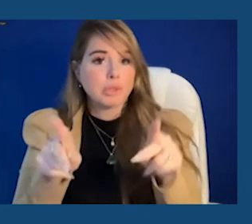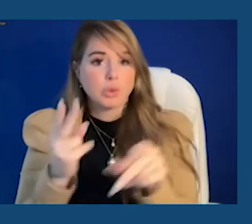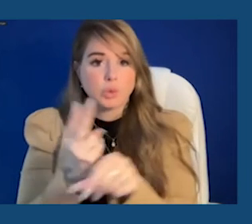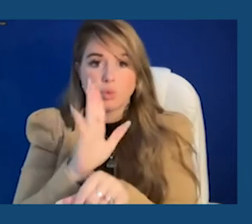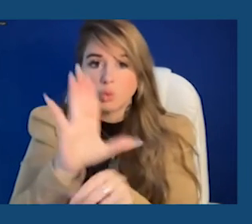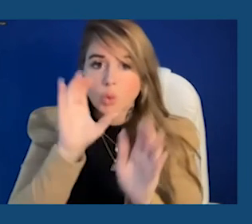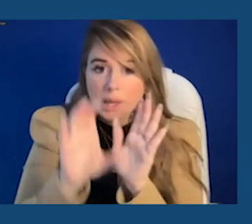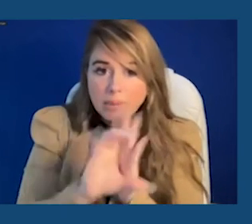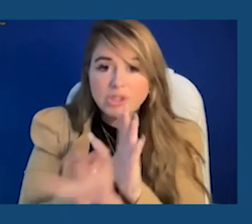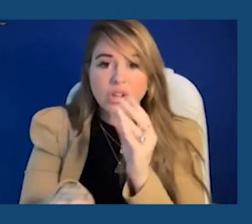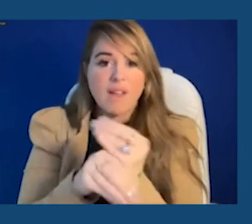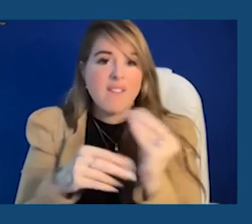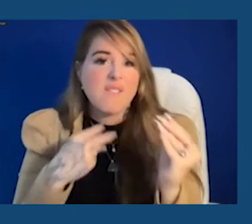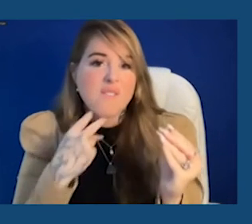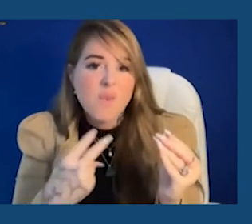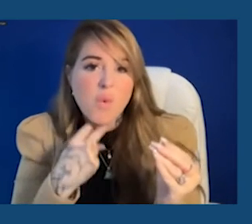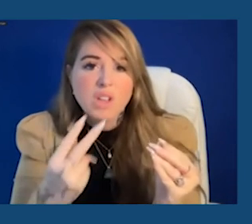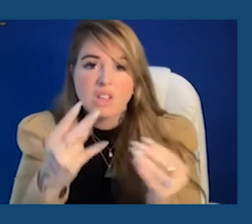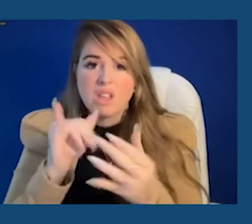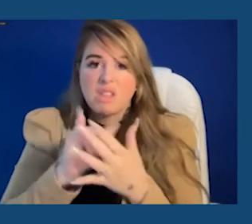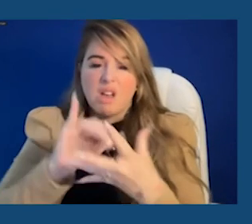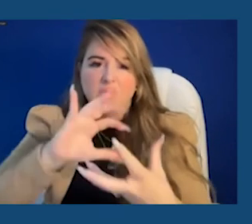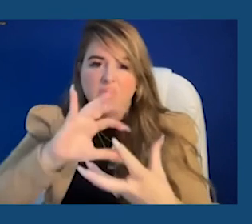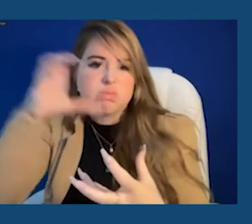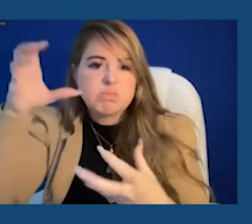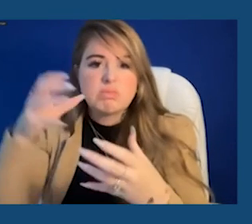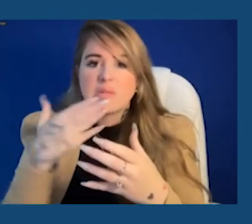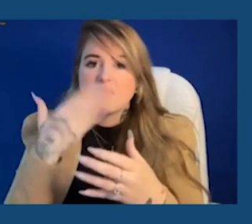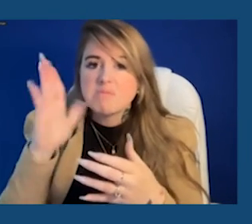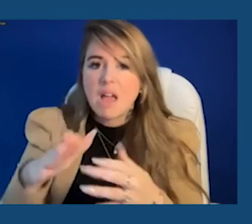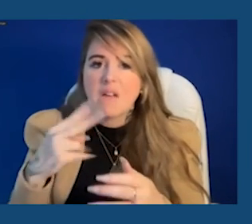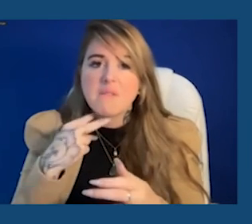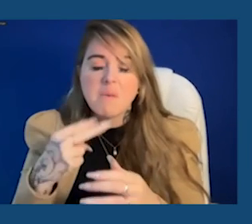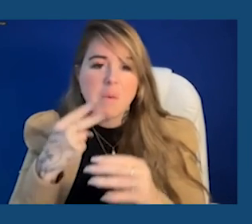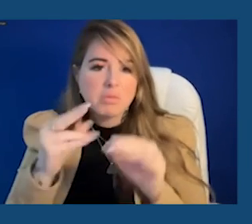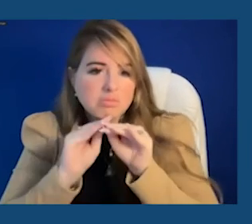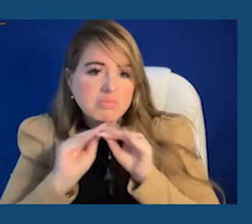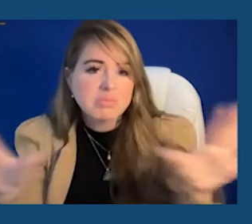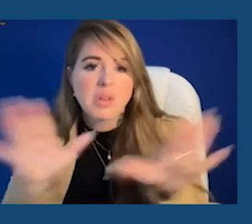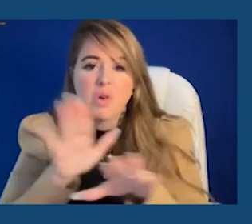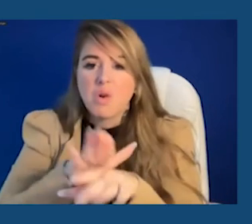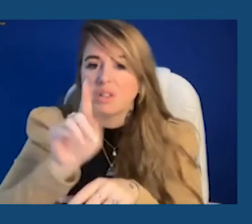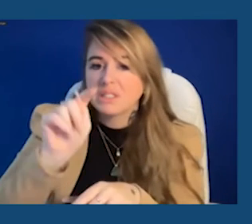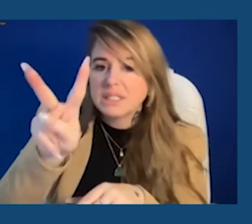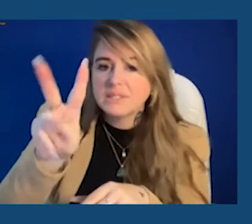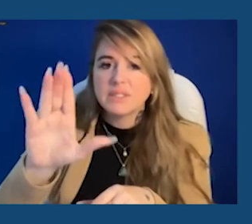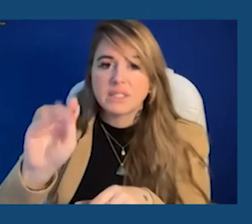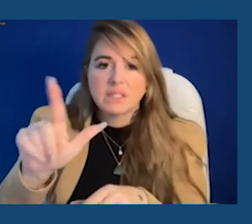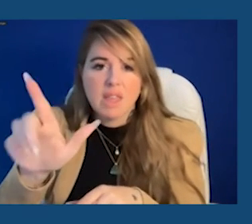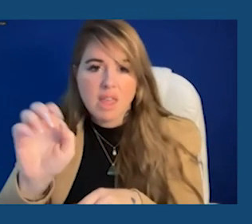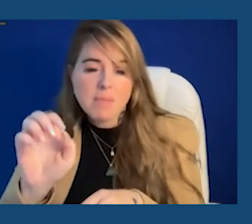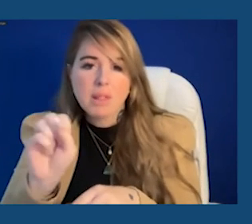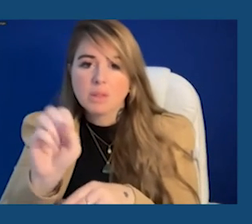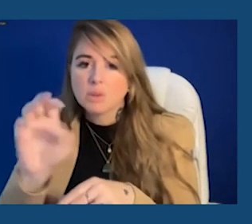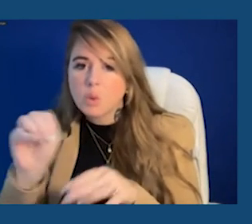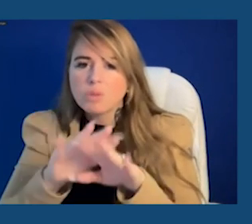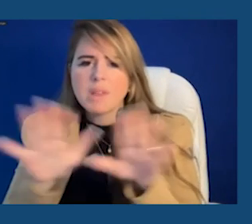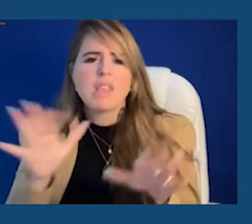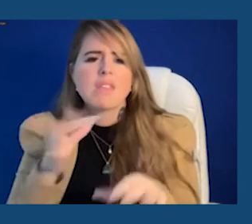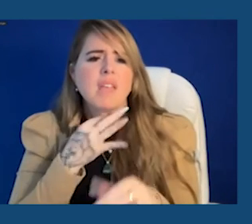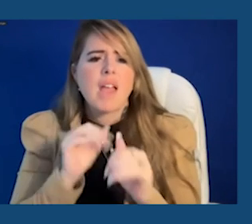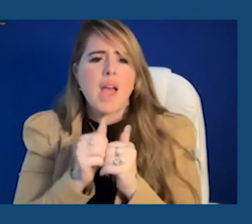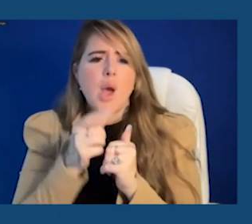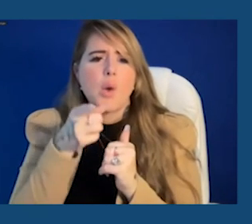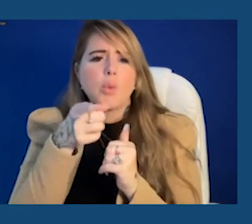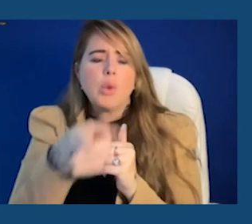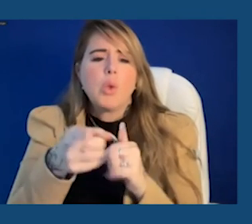that's horrible and puts it out, broad-based, whether it's on television, cable, whether it's on social media, how do you unring the bell